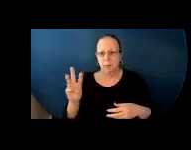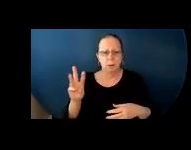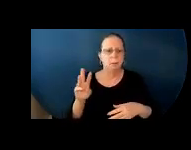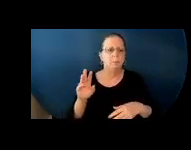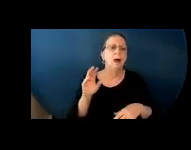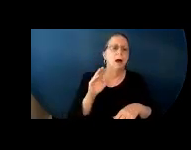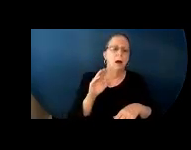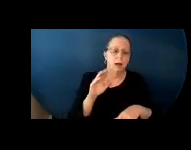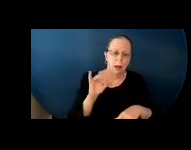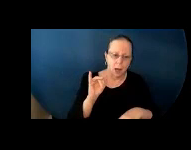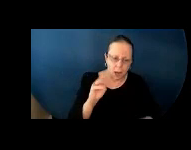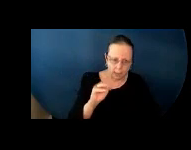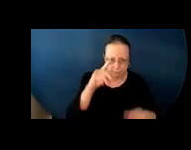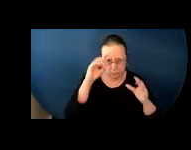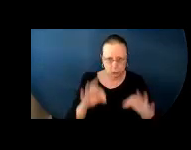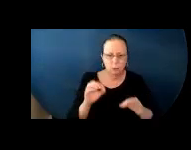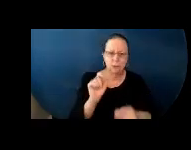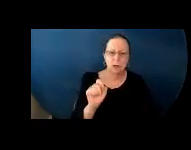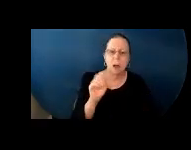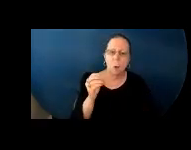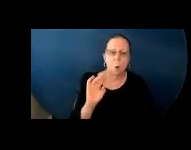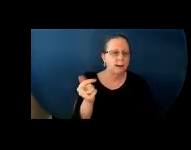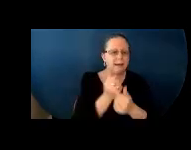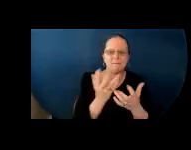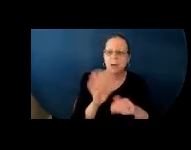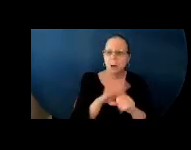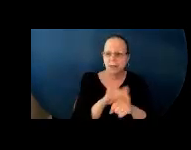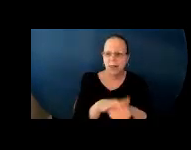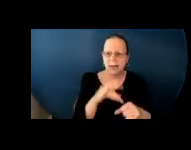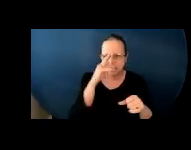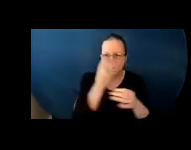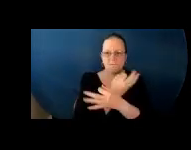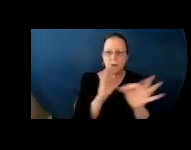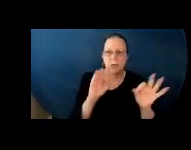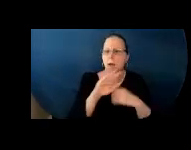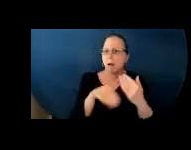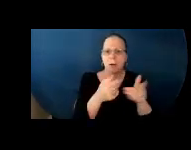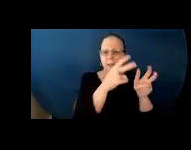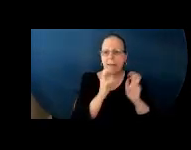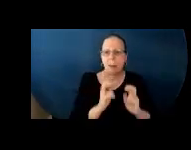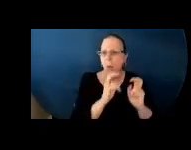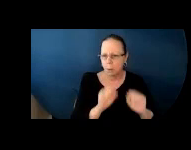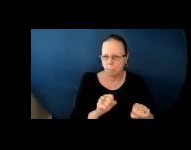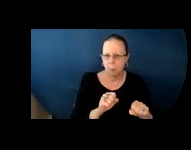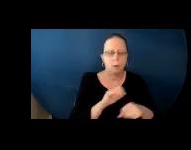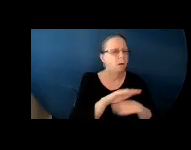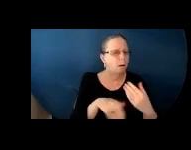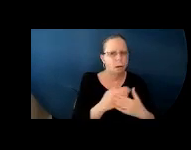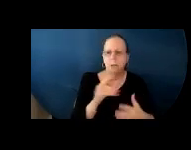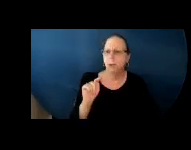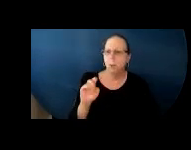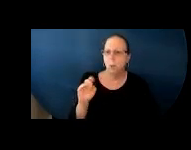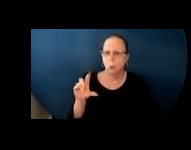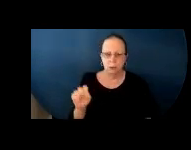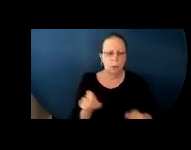www.ondetermined.org, because everything on it is free. It's all downloadable, all of the tools. We also have videos of